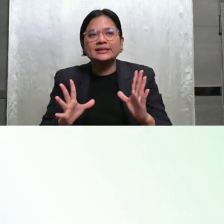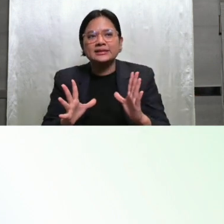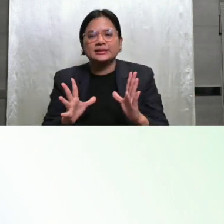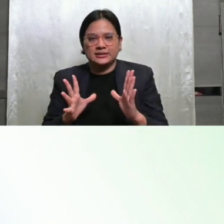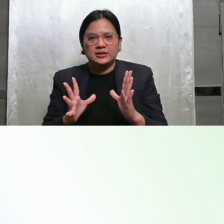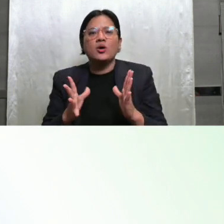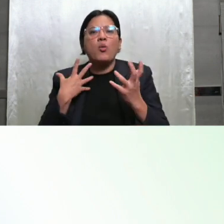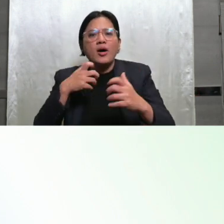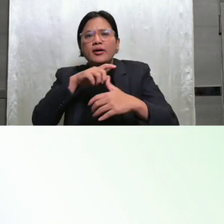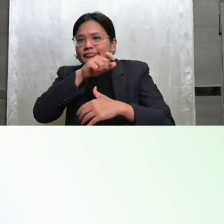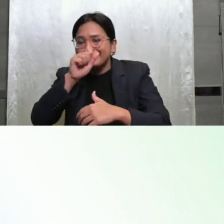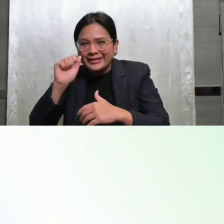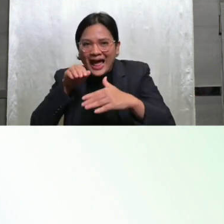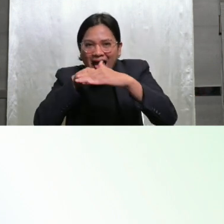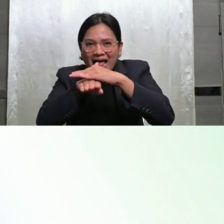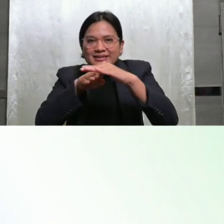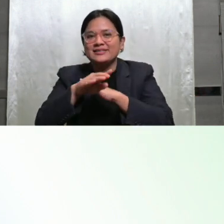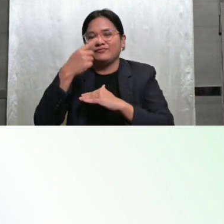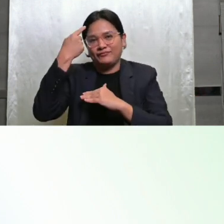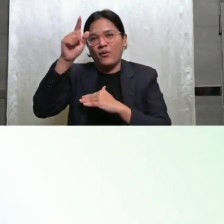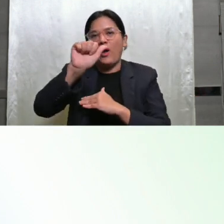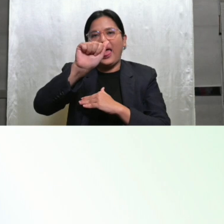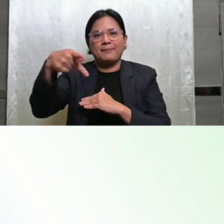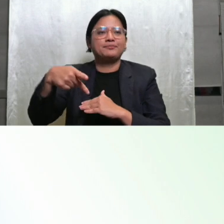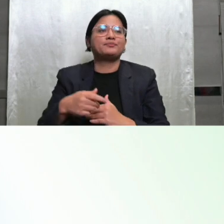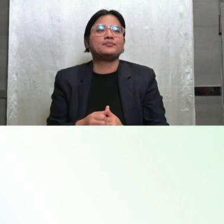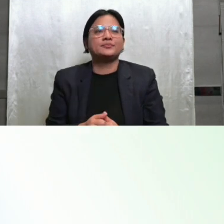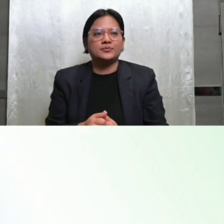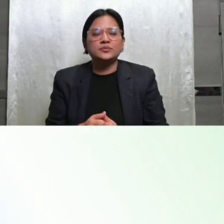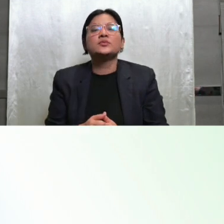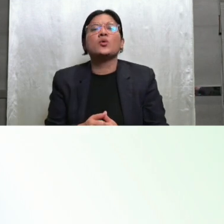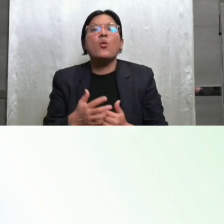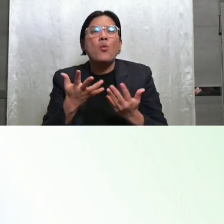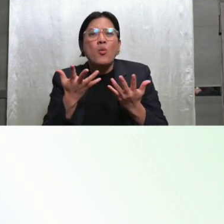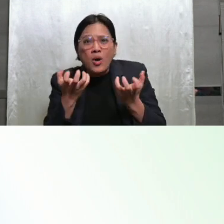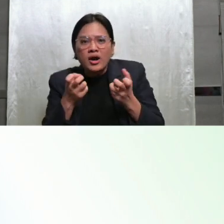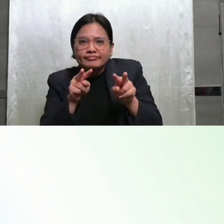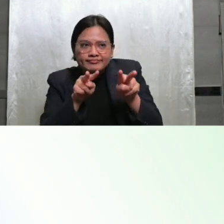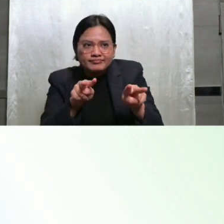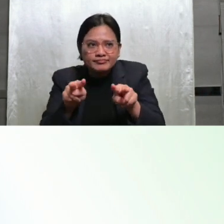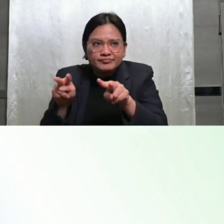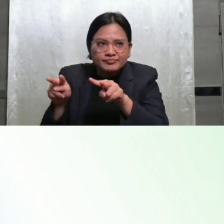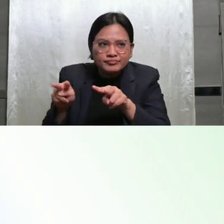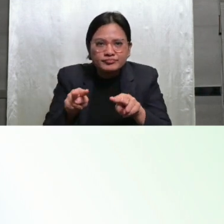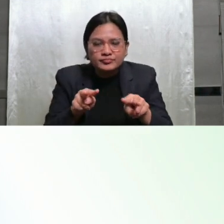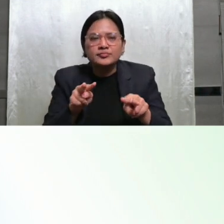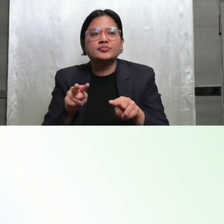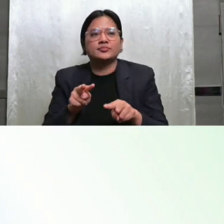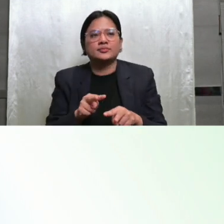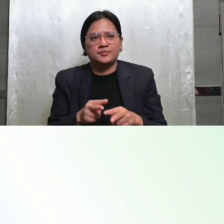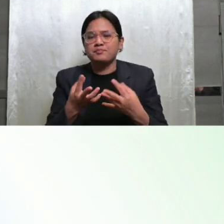helps you grade submissions. So the beauty of all of this is you can reach out at scale. You can reach out at scale.